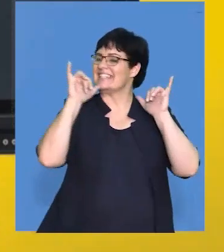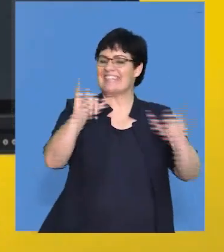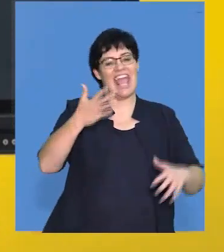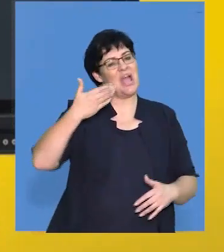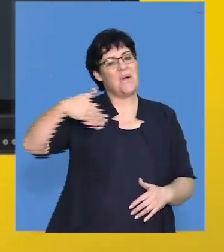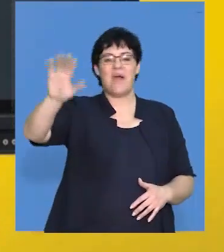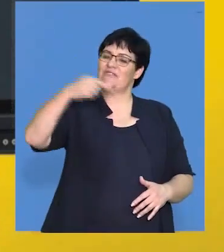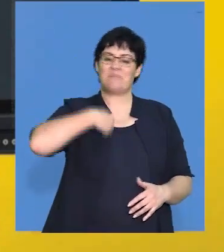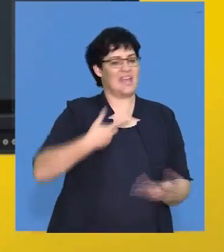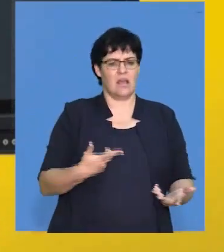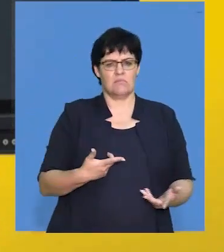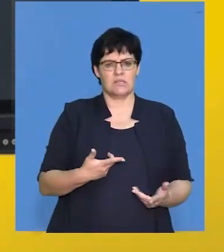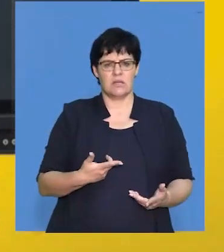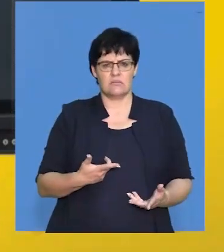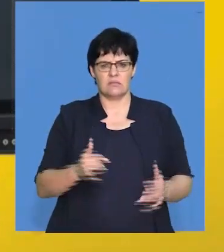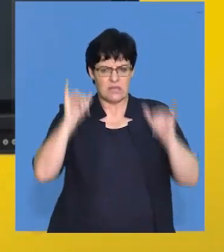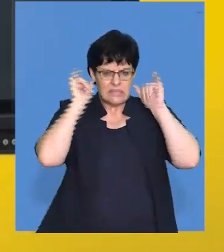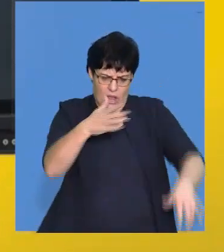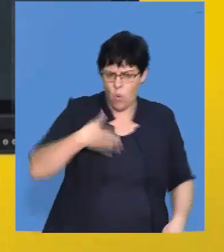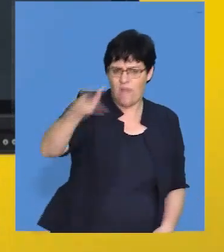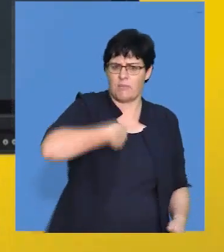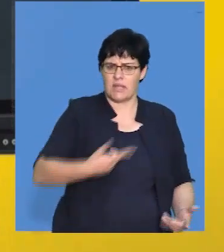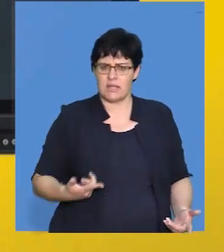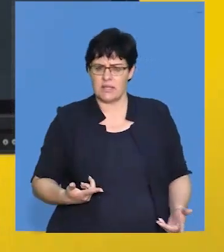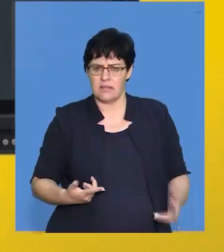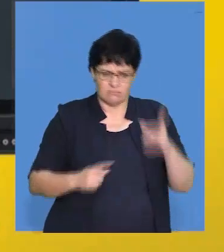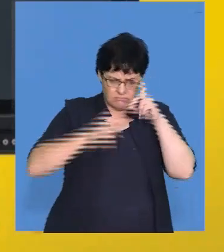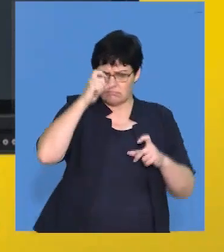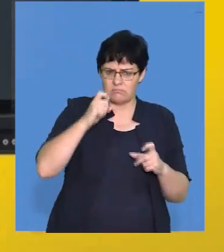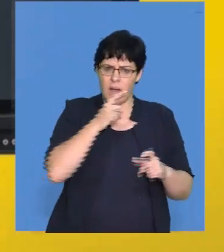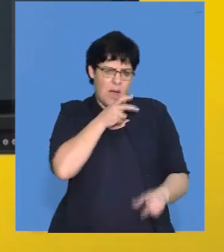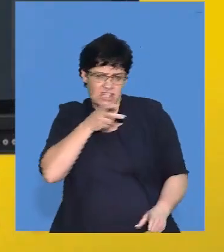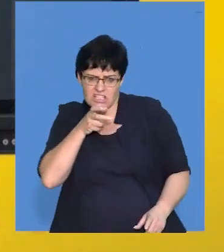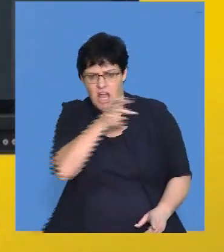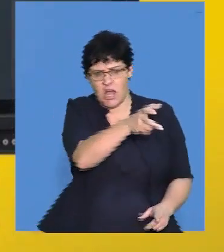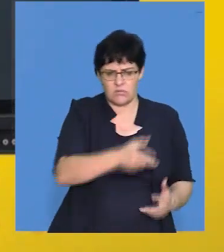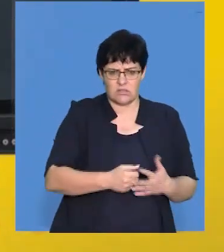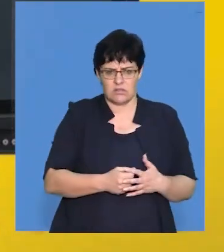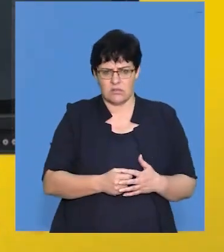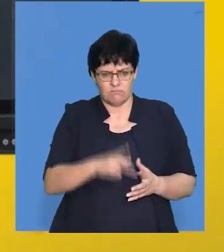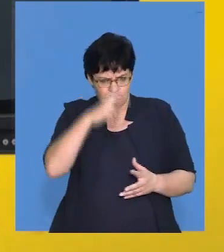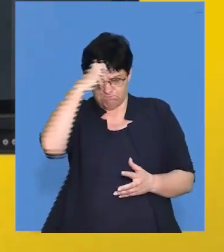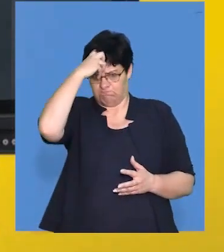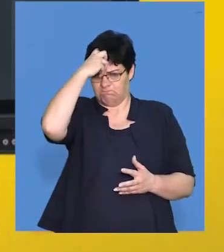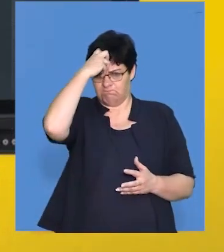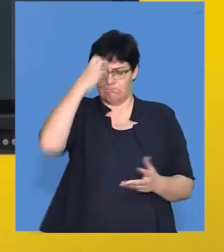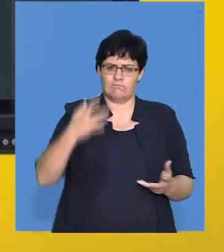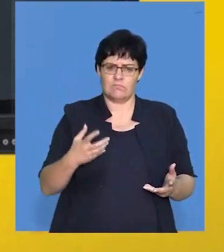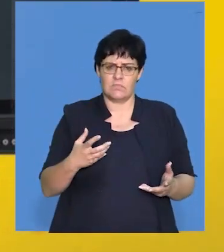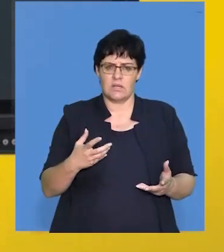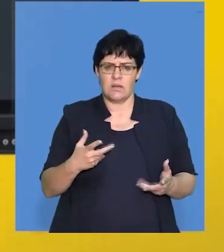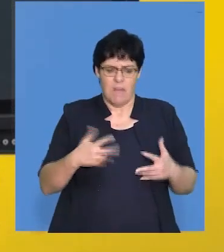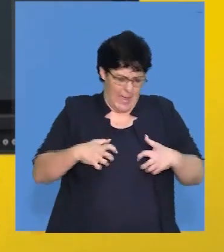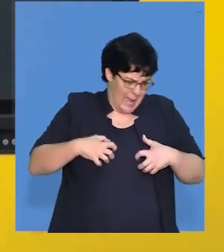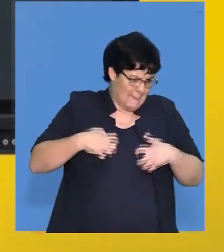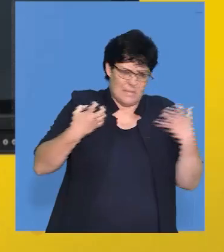my face. I'm going to say, stay away from me. I will shout, I will frown, I will